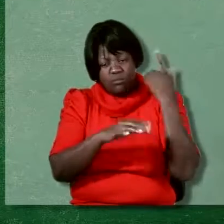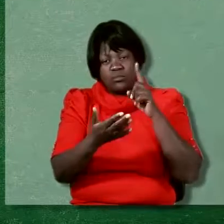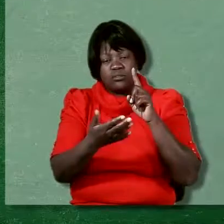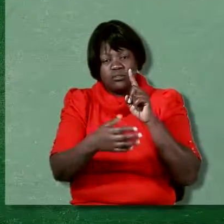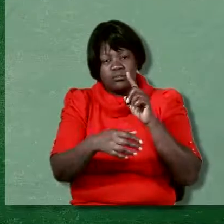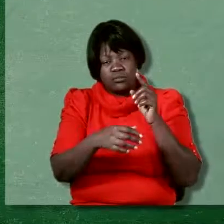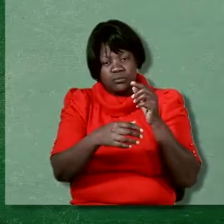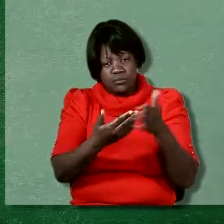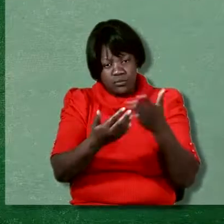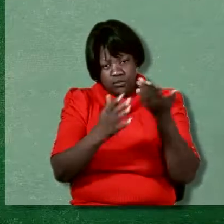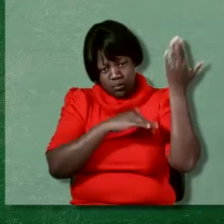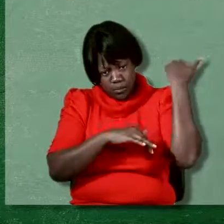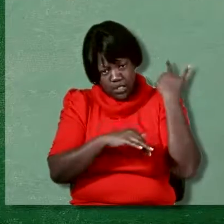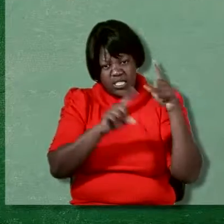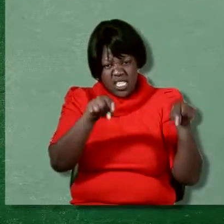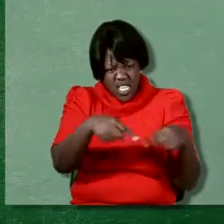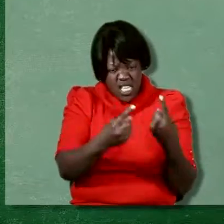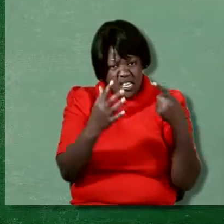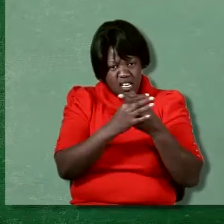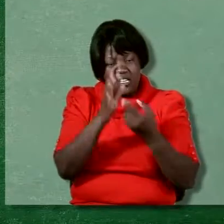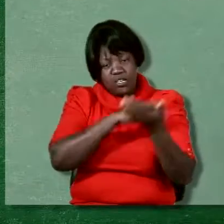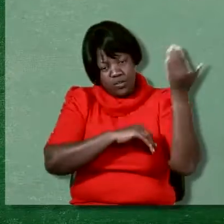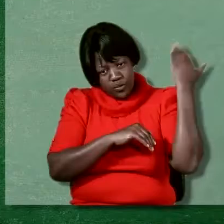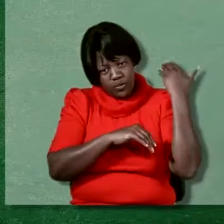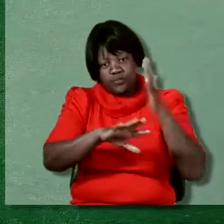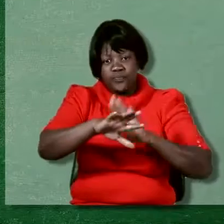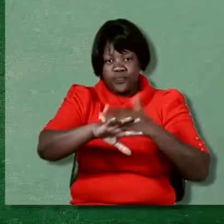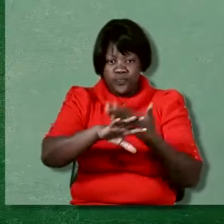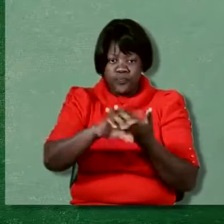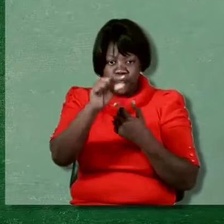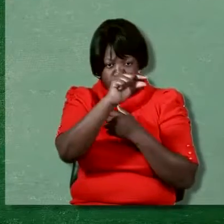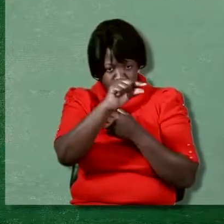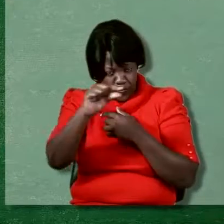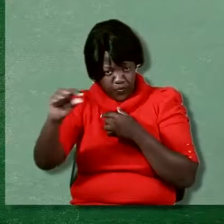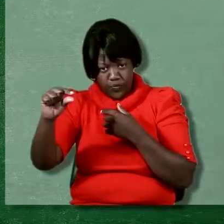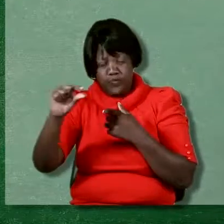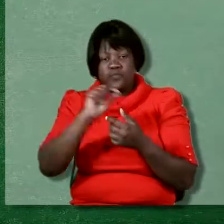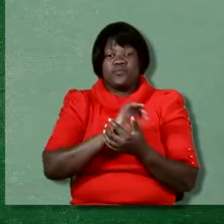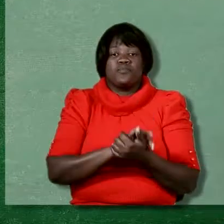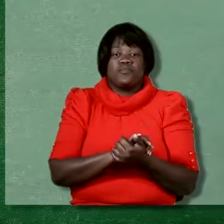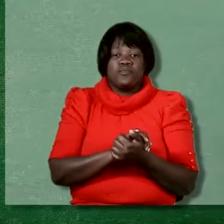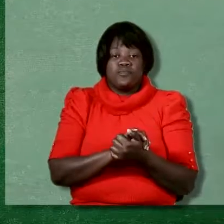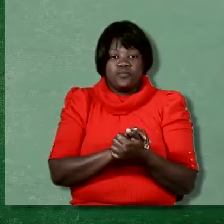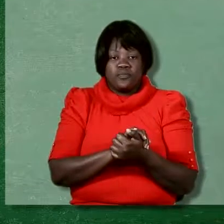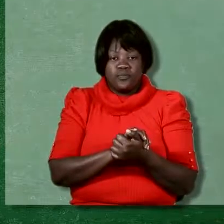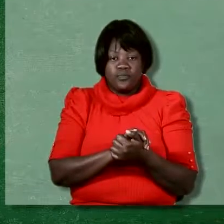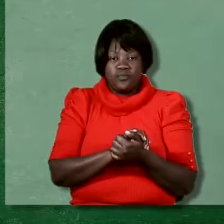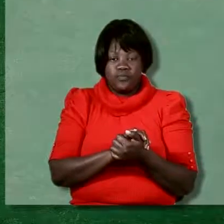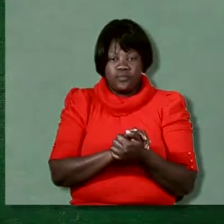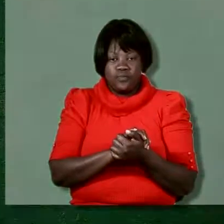past. For example, I played football yesterday and they went to Swakopmund during the December